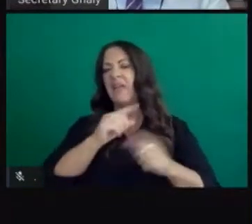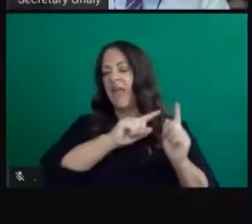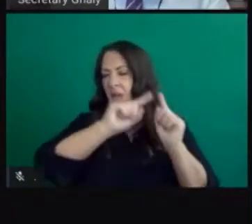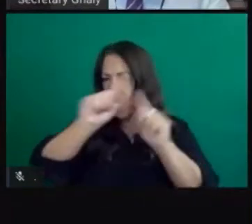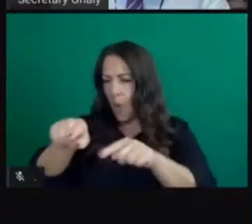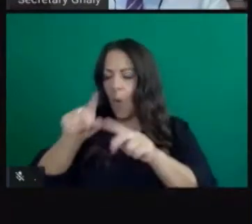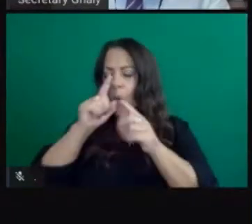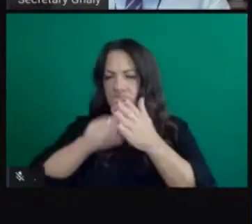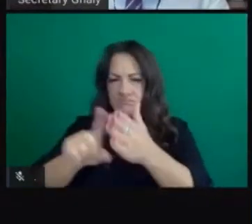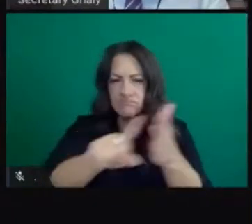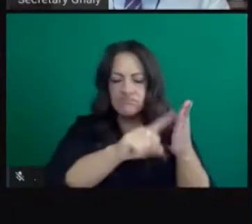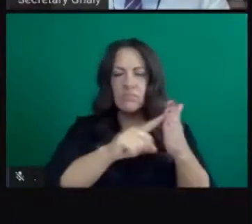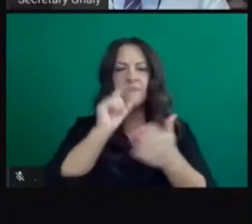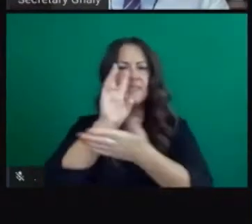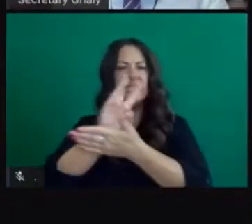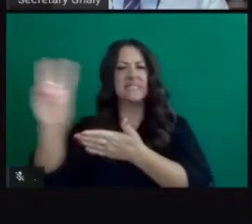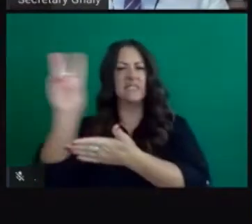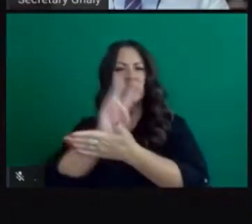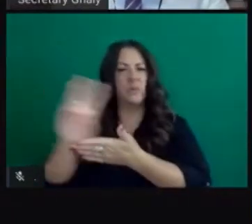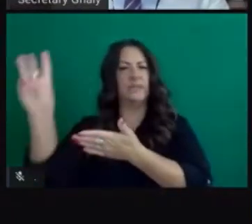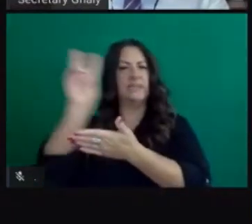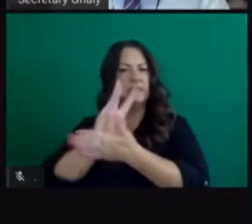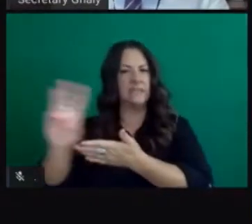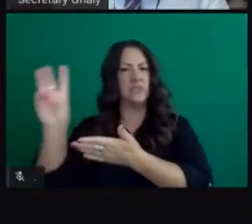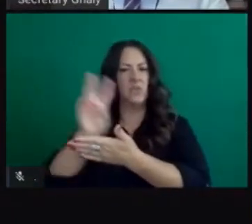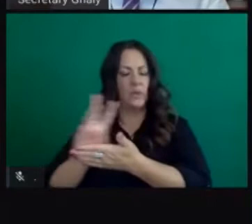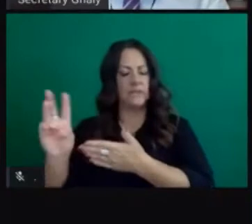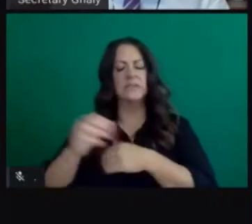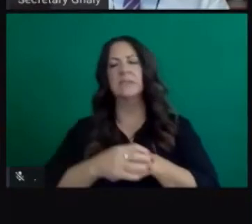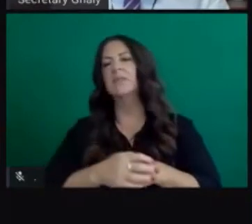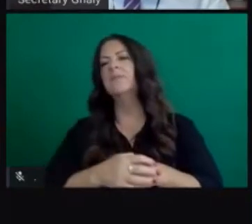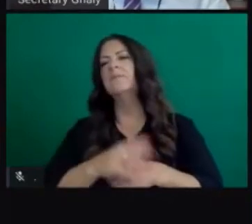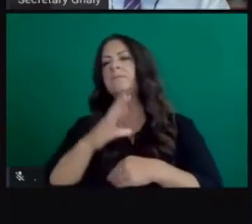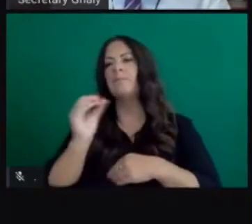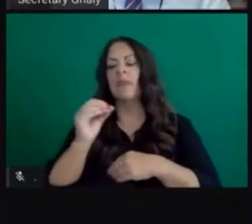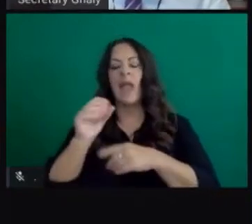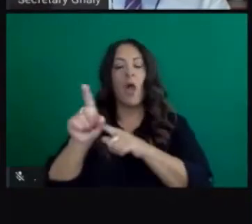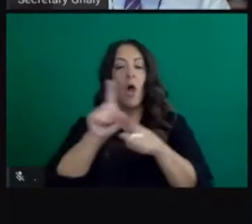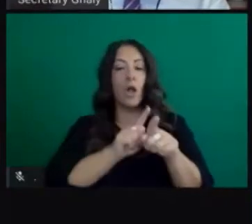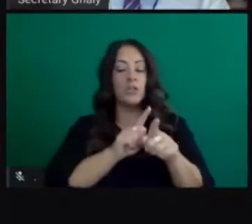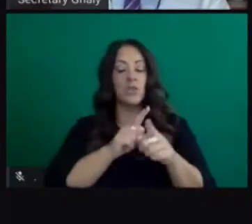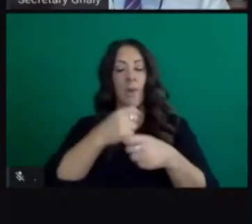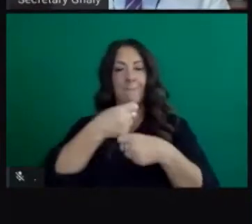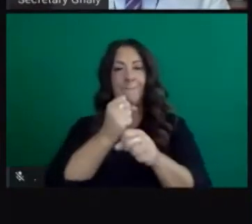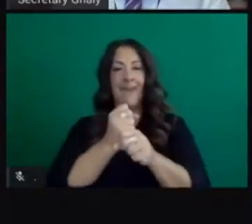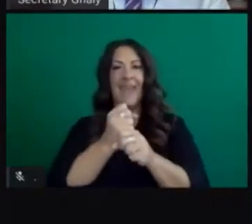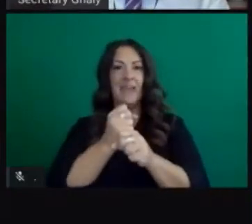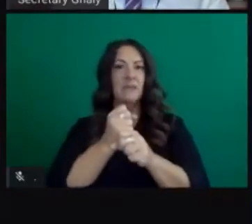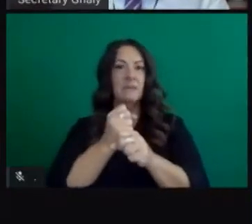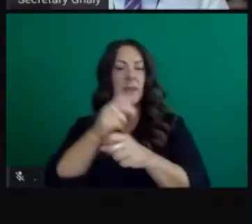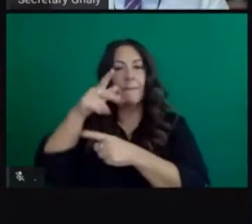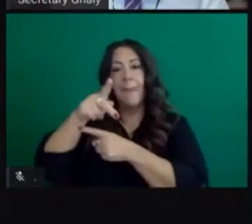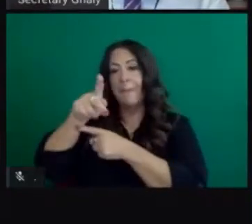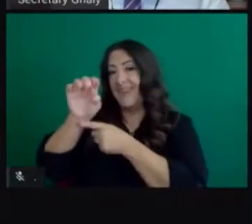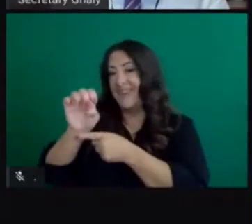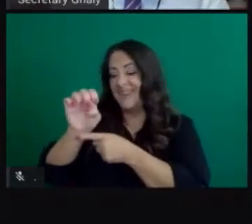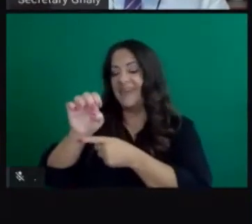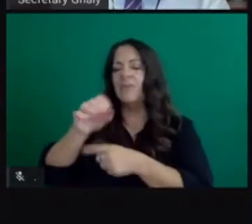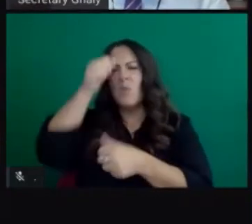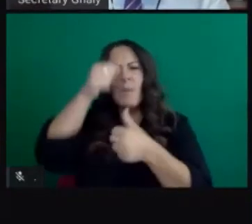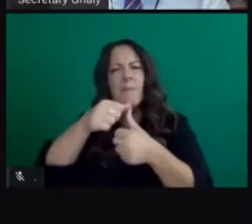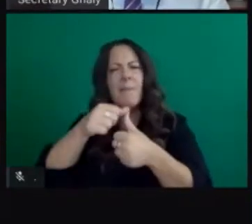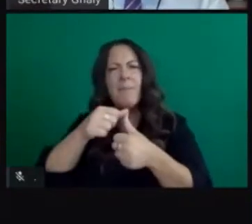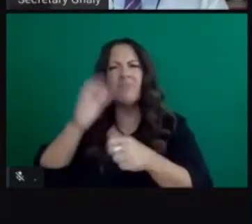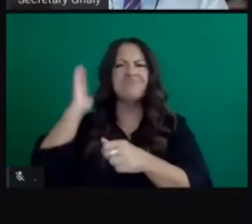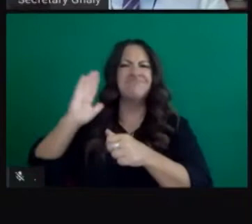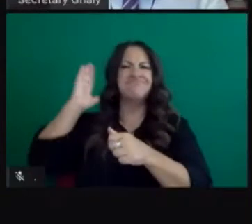every 6 weeks, planning around personal protective equipment. You'll remember the shortage of masks